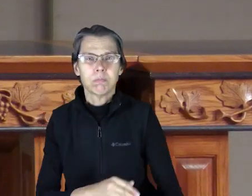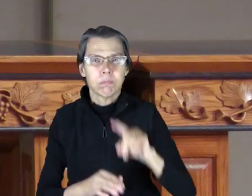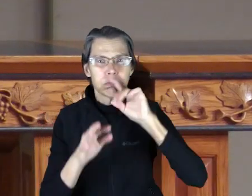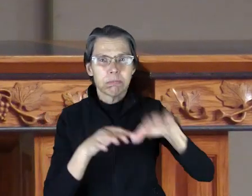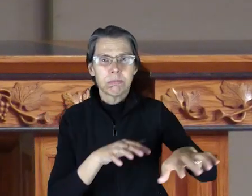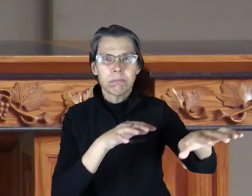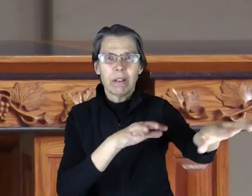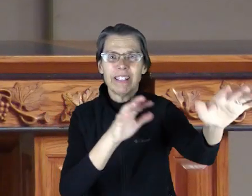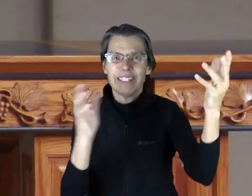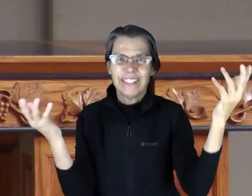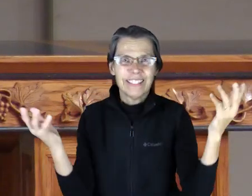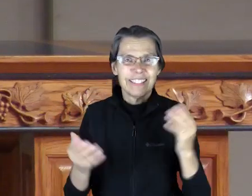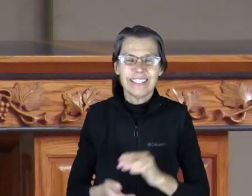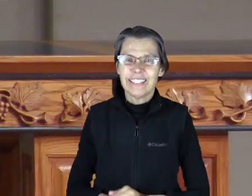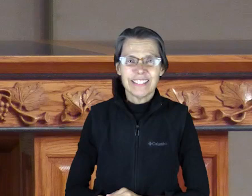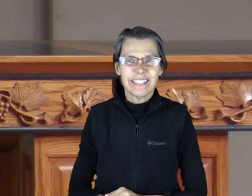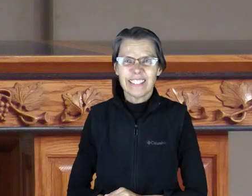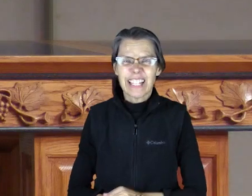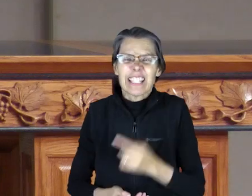biodegrades.